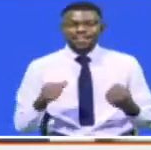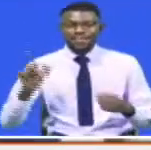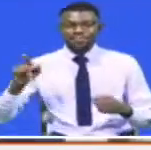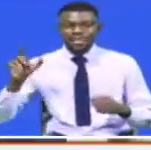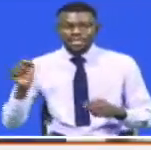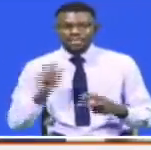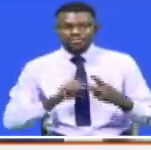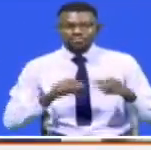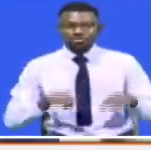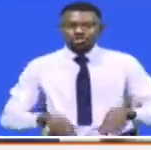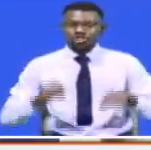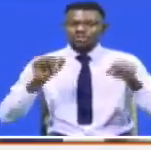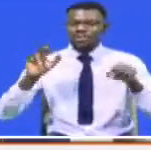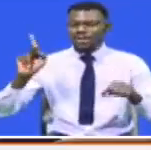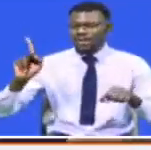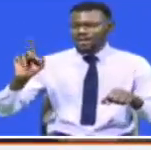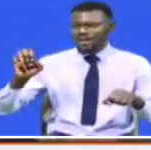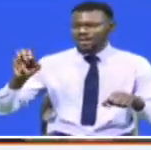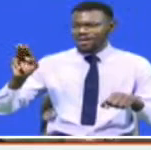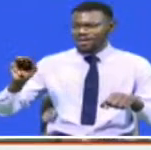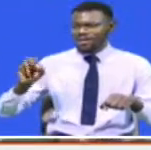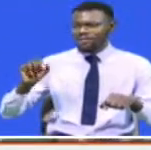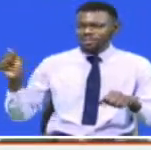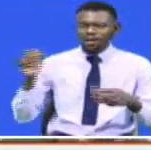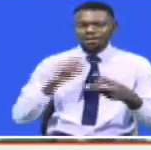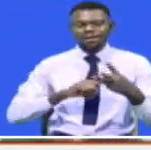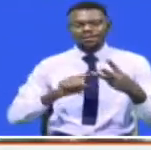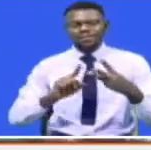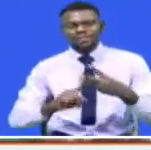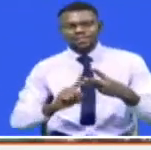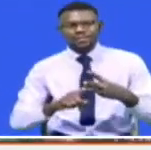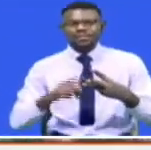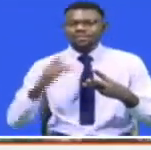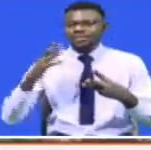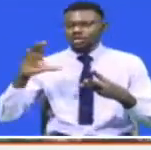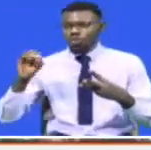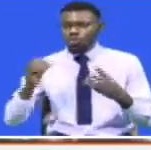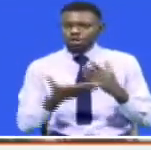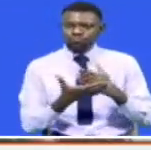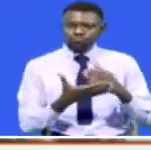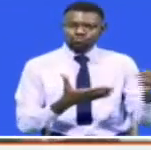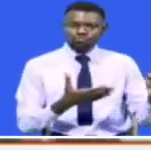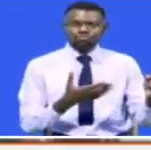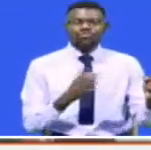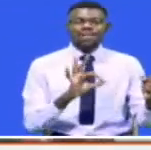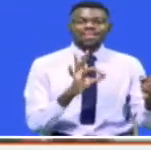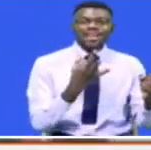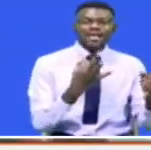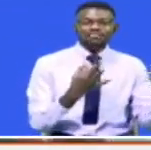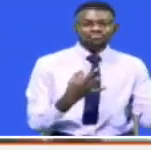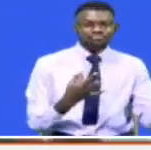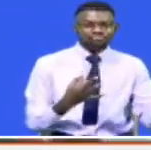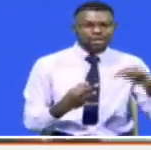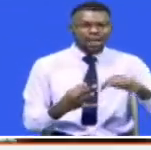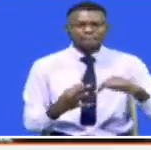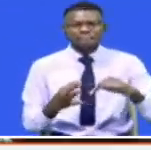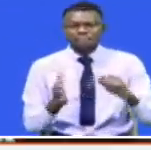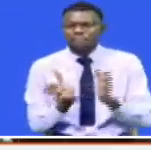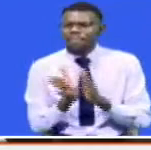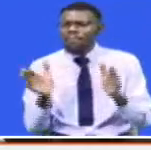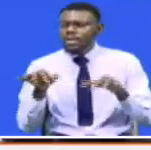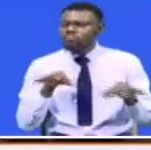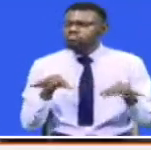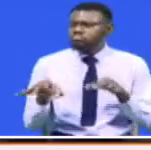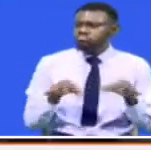KEMSA Chairman Daniel Rono and suspended KEMSA CEO Terry Ramadhani for the first time appeared in public to shed light on what